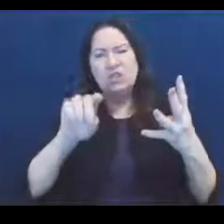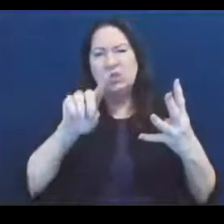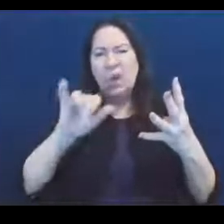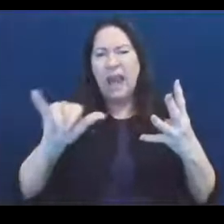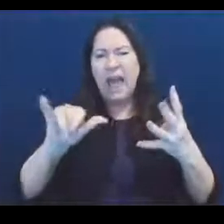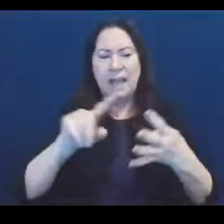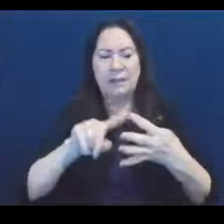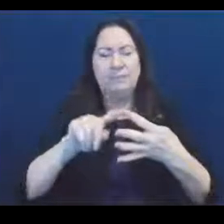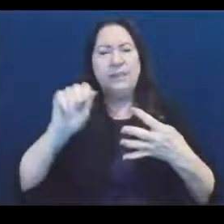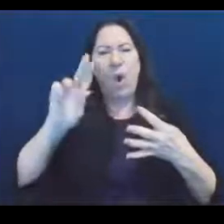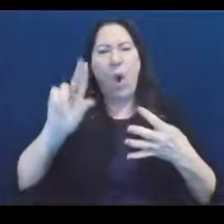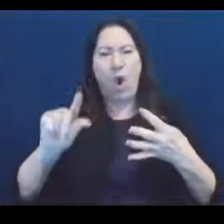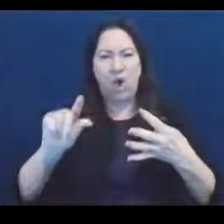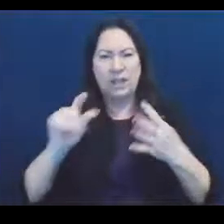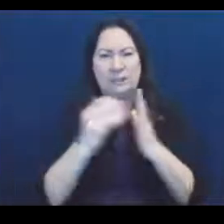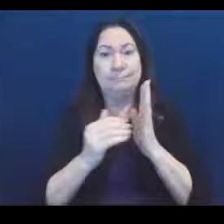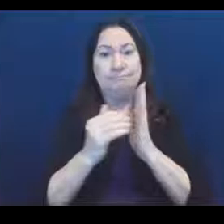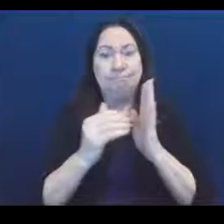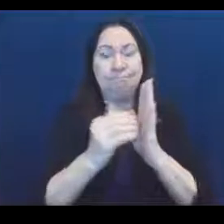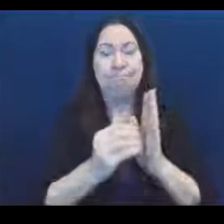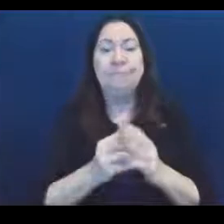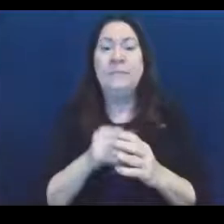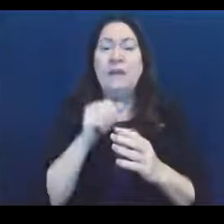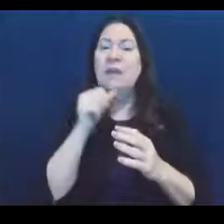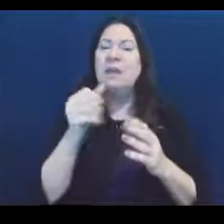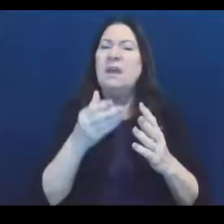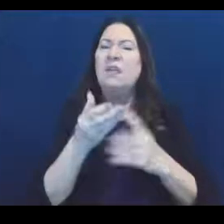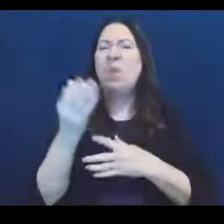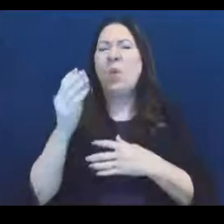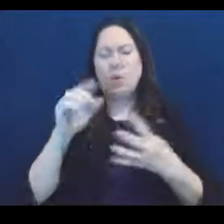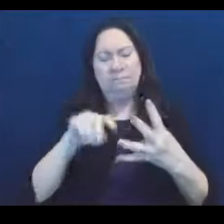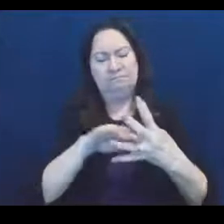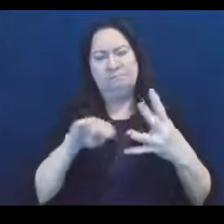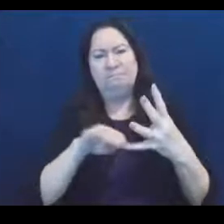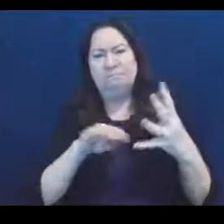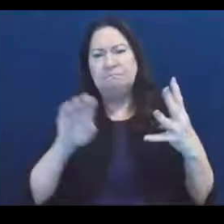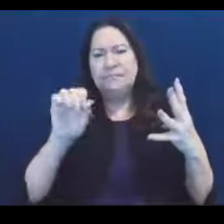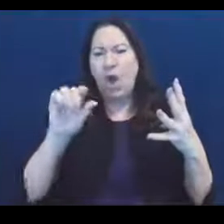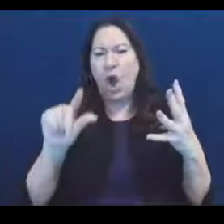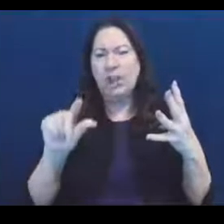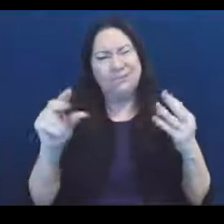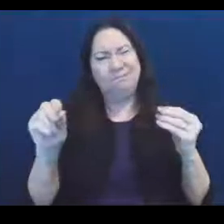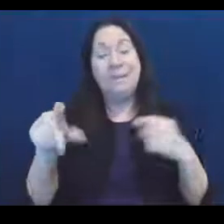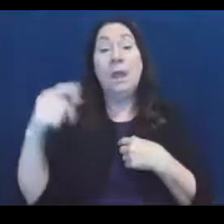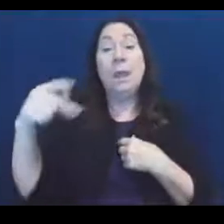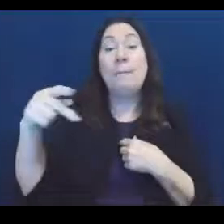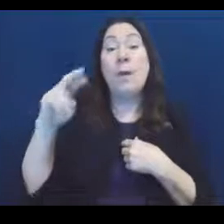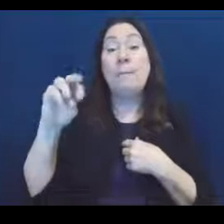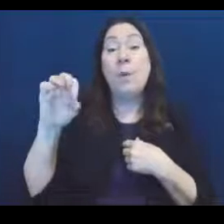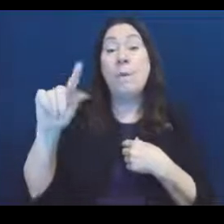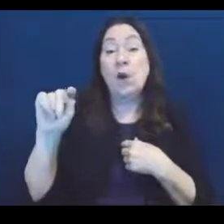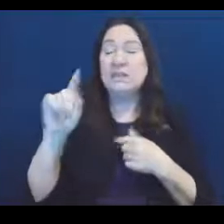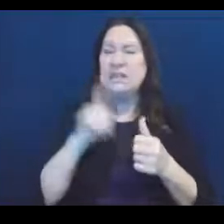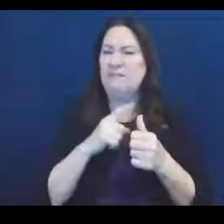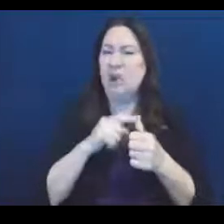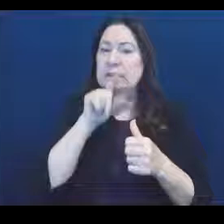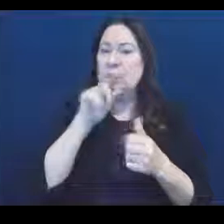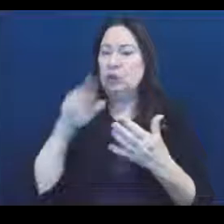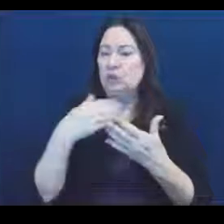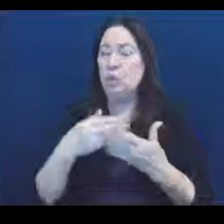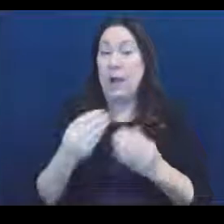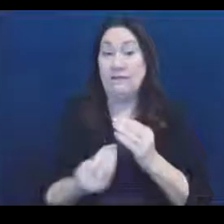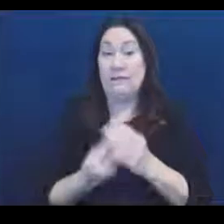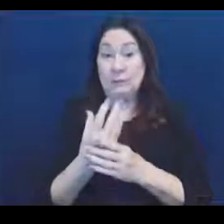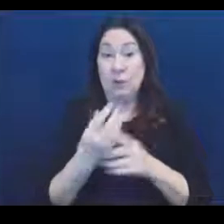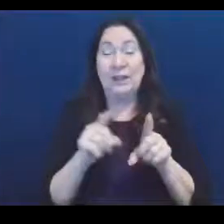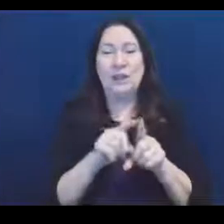This doesn't really persist much past early August, though. Purple martins are one of the first birds to arrive in the spring. They're also one of the first bird